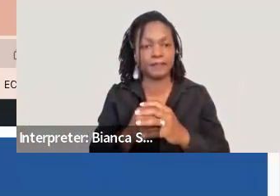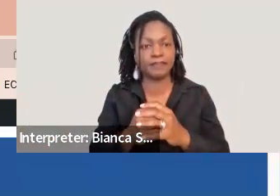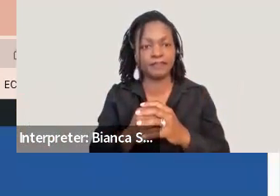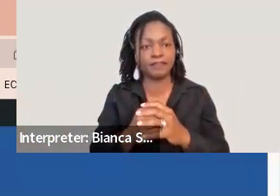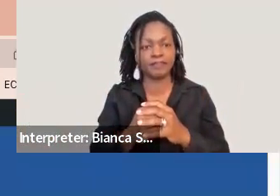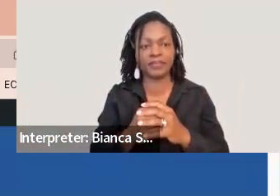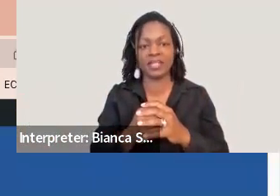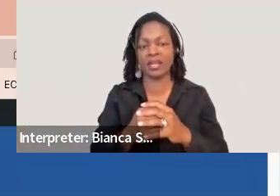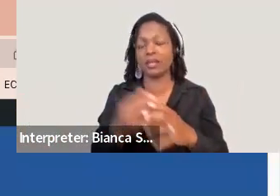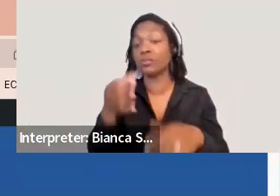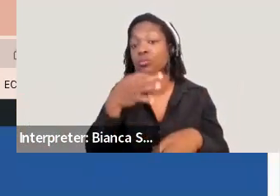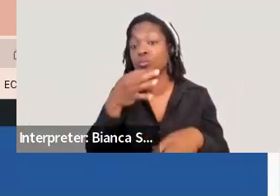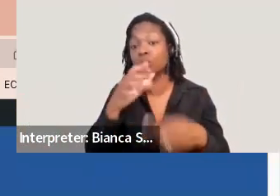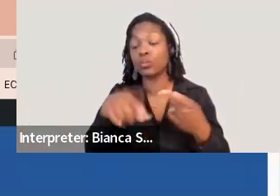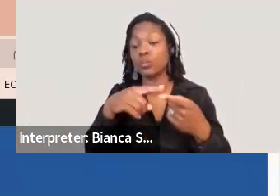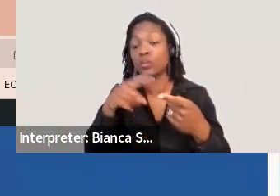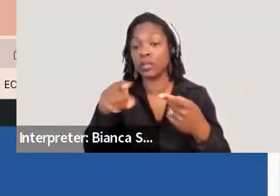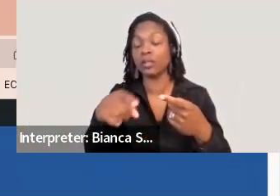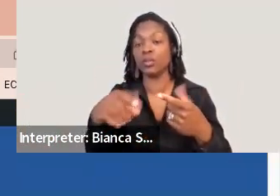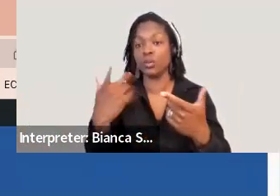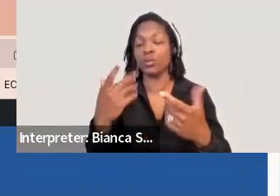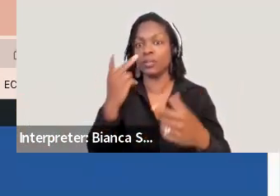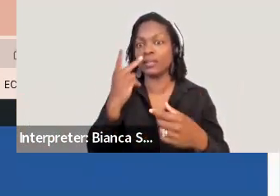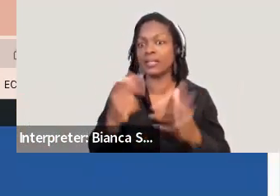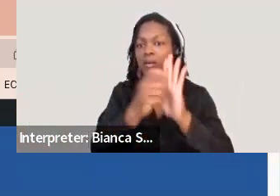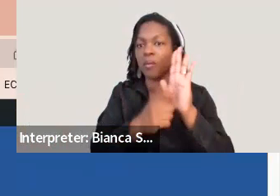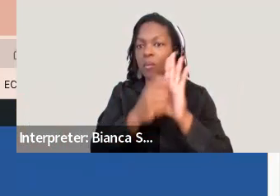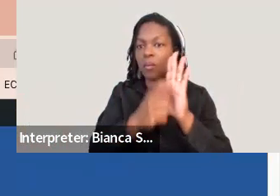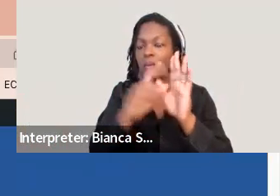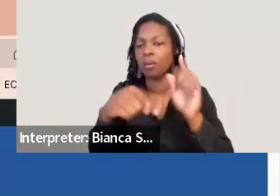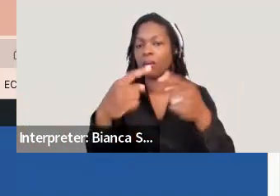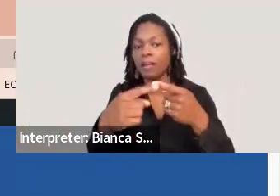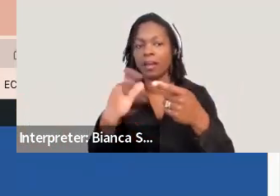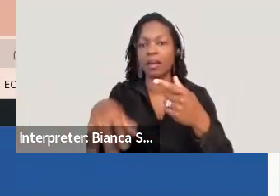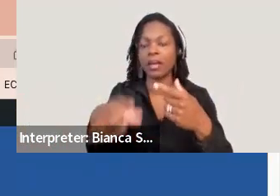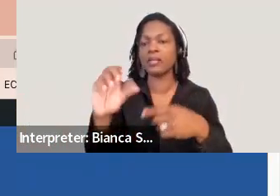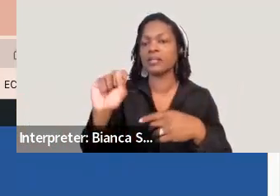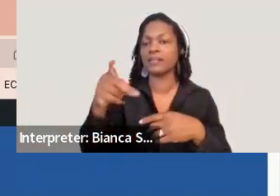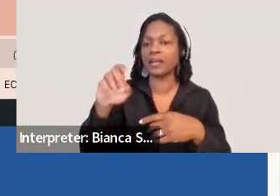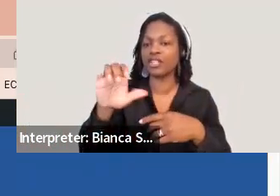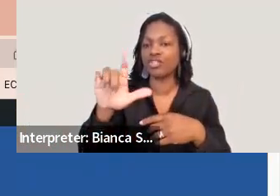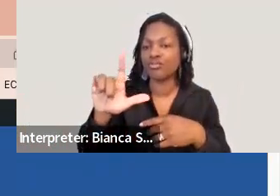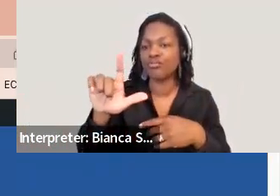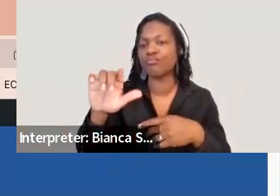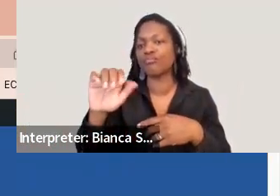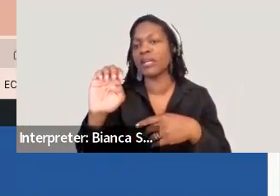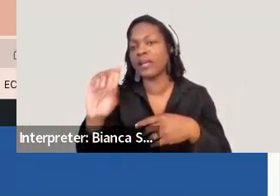also lead you, when you go to like an article about special ed, say, it'll have all of the Louisiana